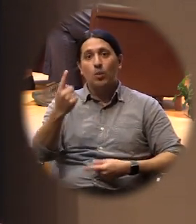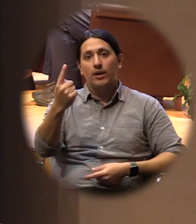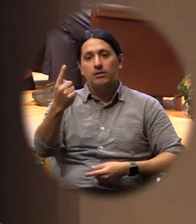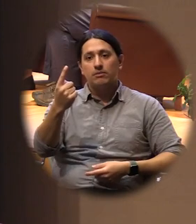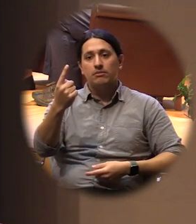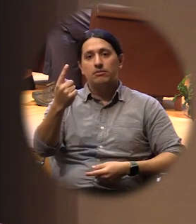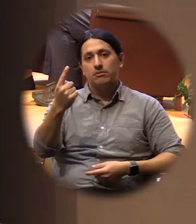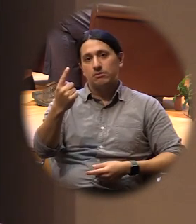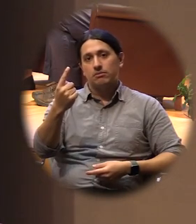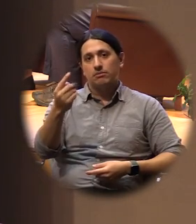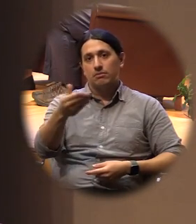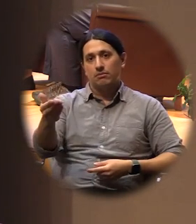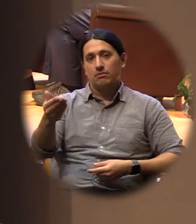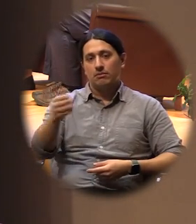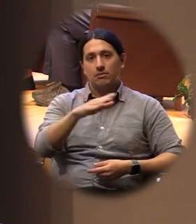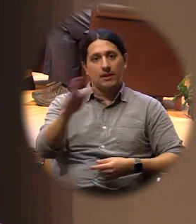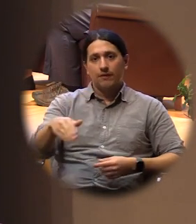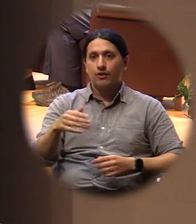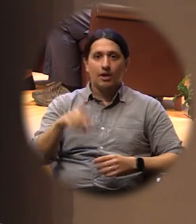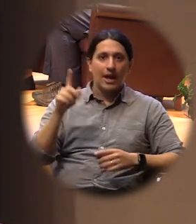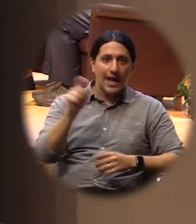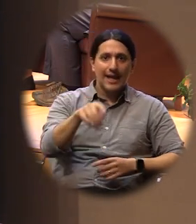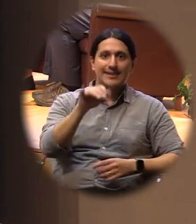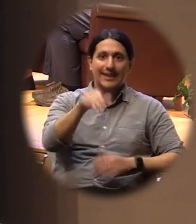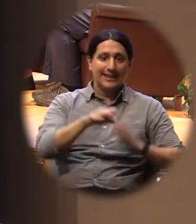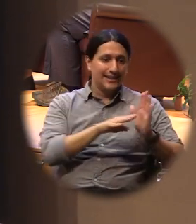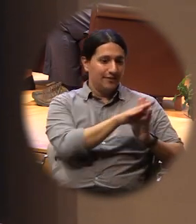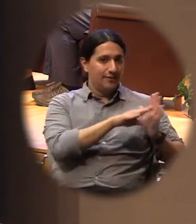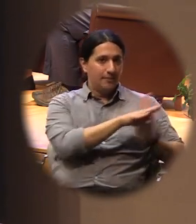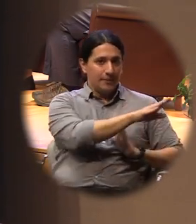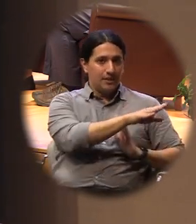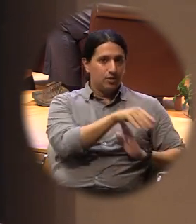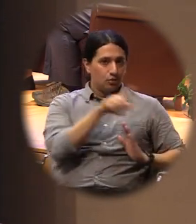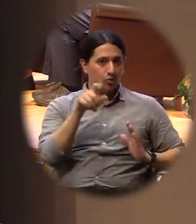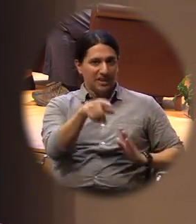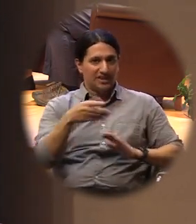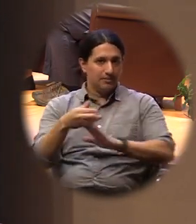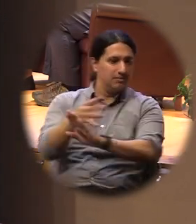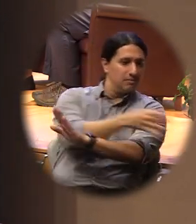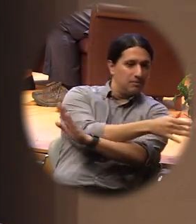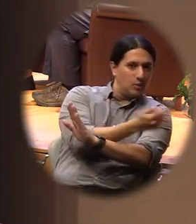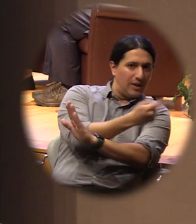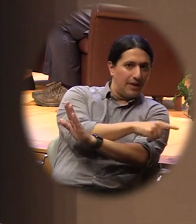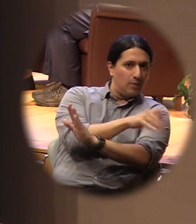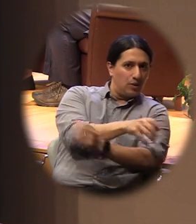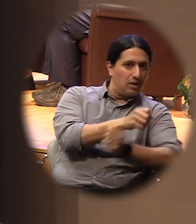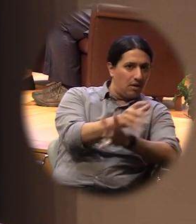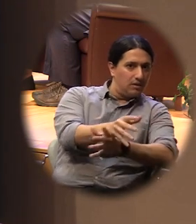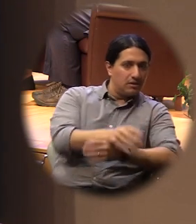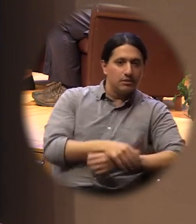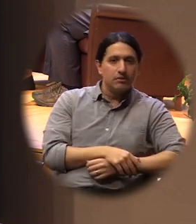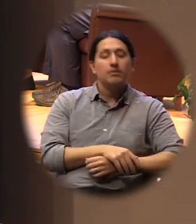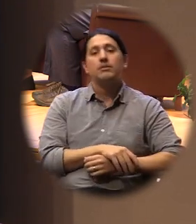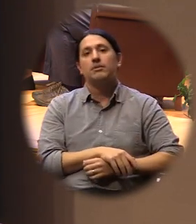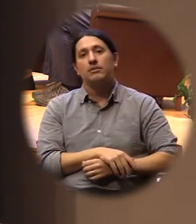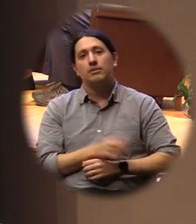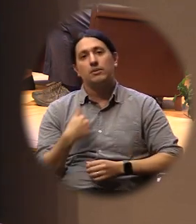ask the developmental question. And so for me, what I say to people when they say, well, we have this result